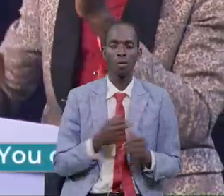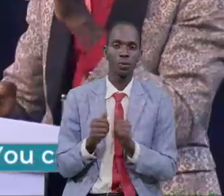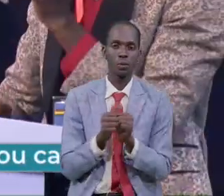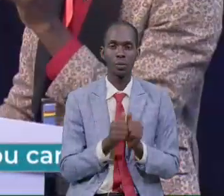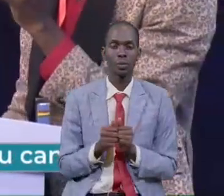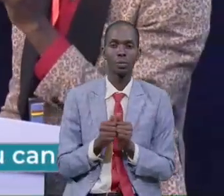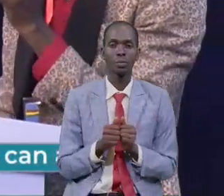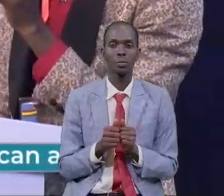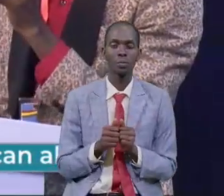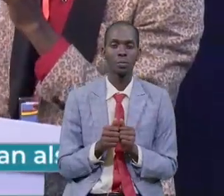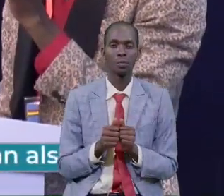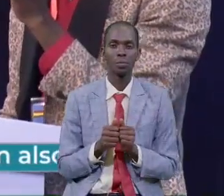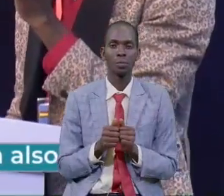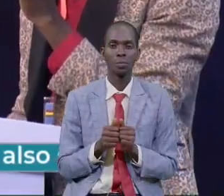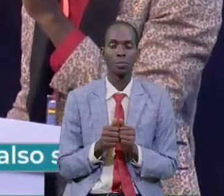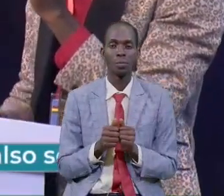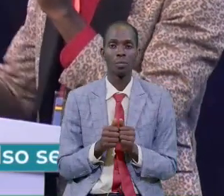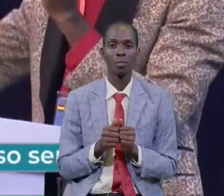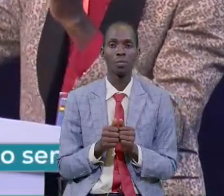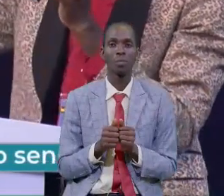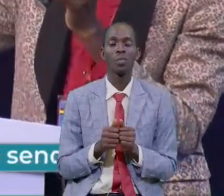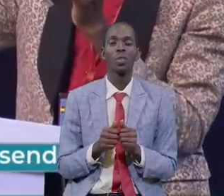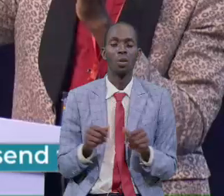together, including the sister churches.